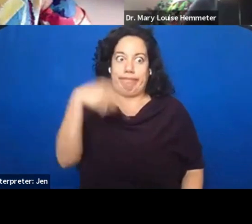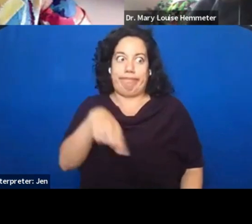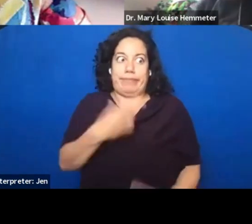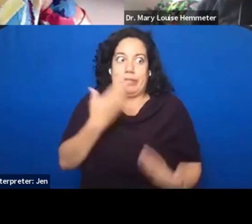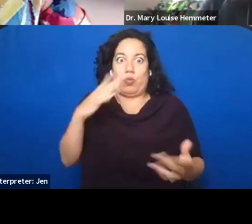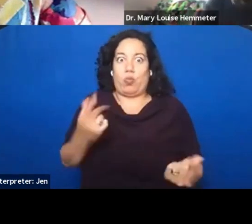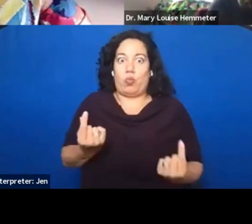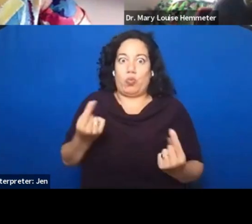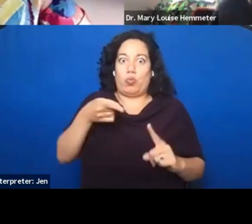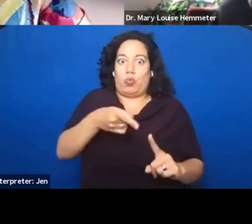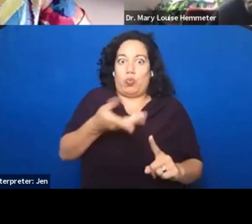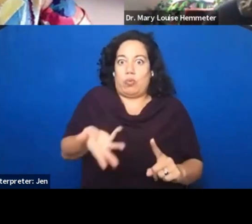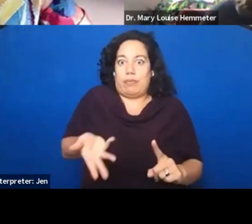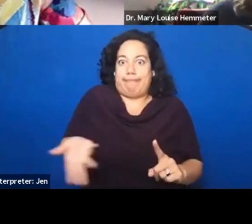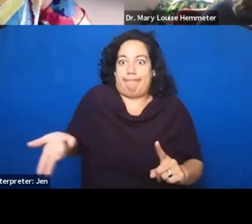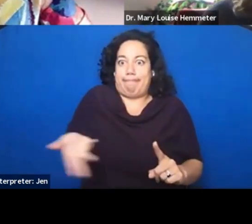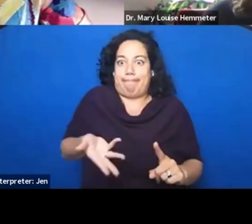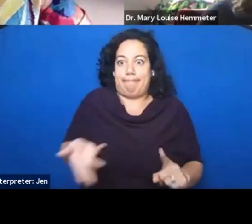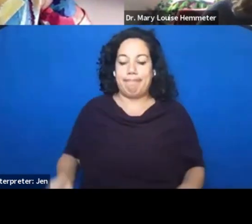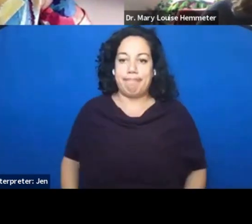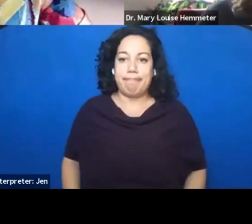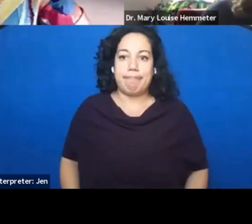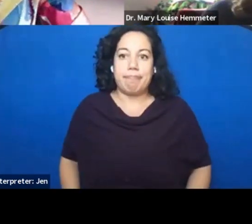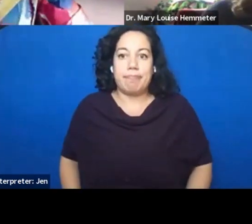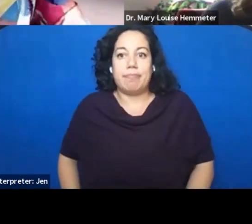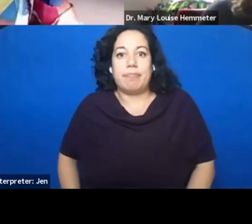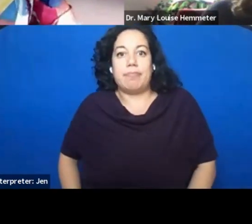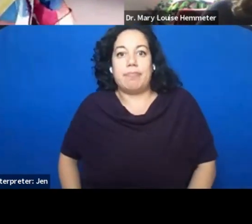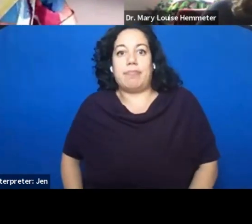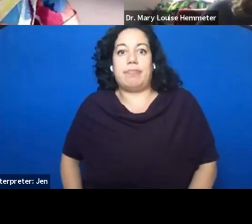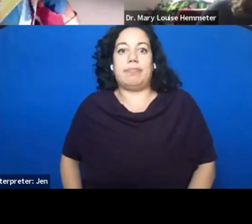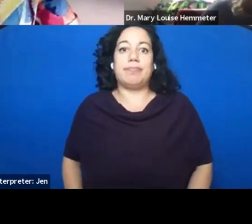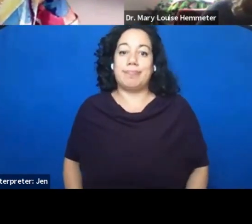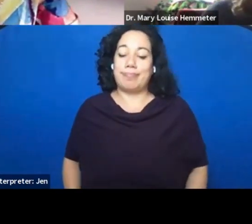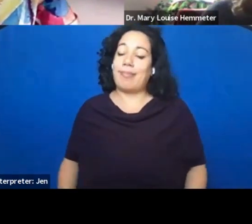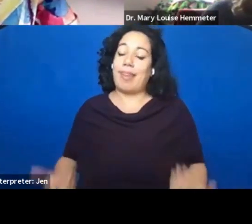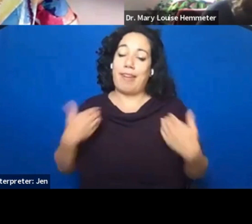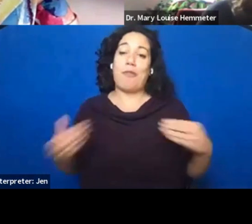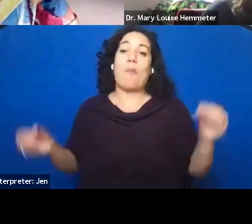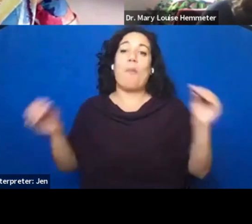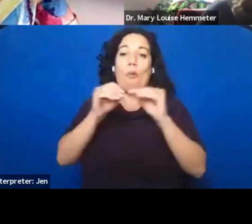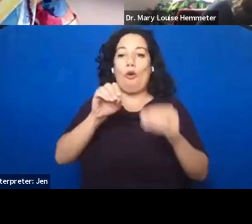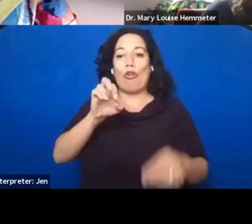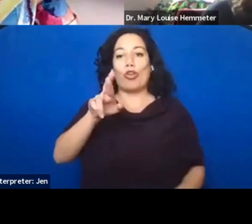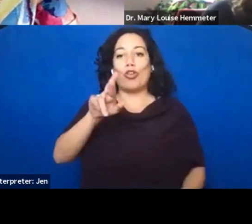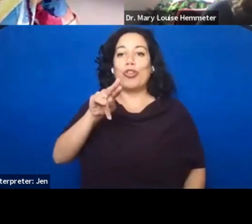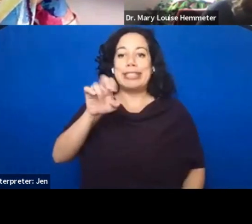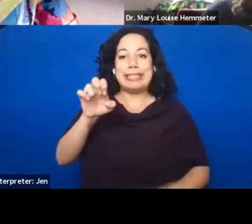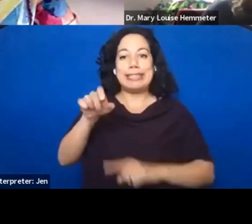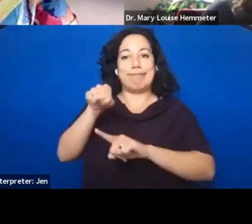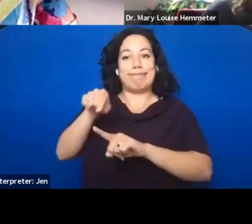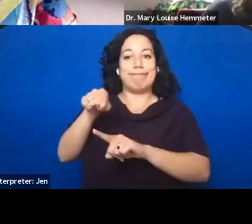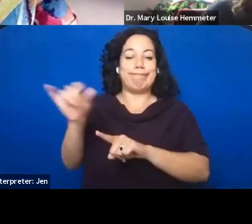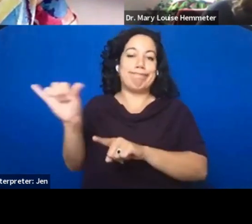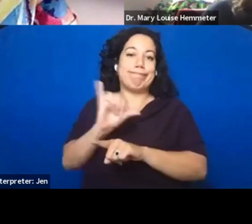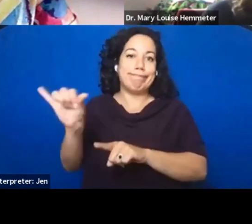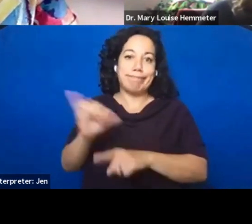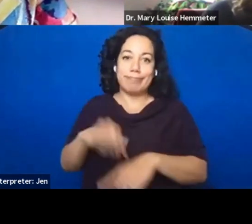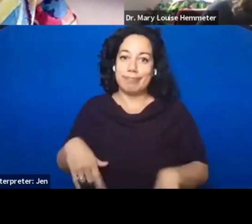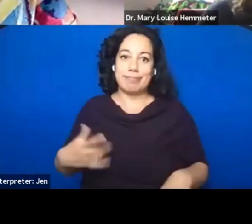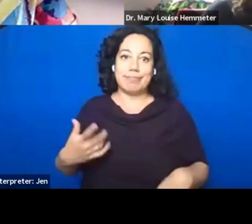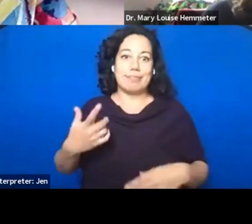him. Now, there are more Ernies today, and their names are